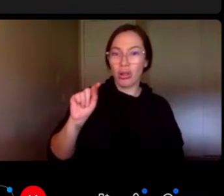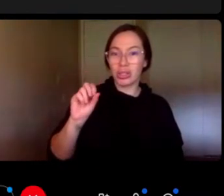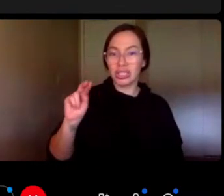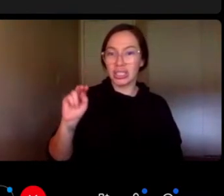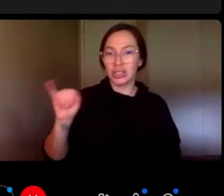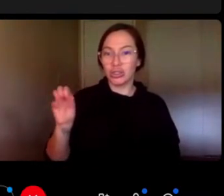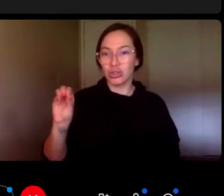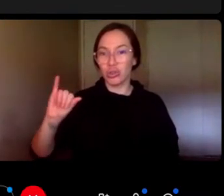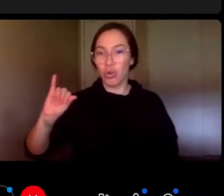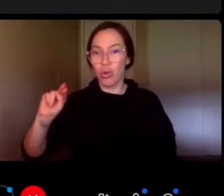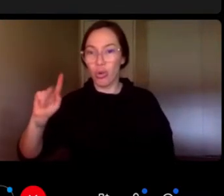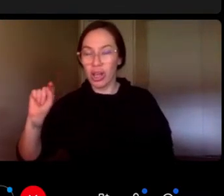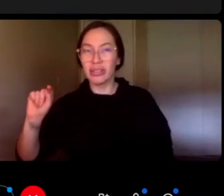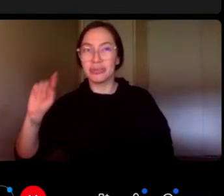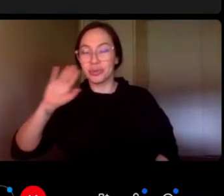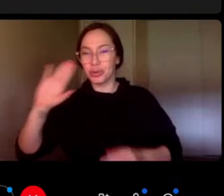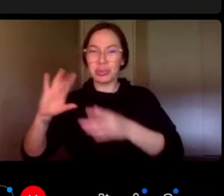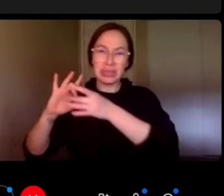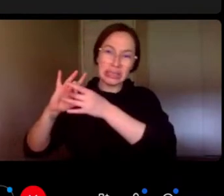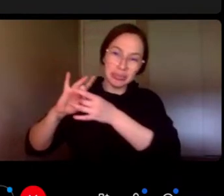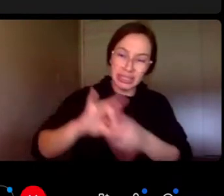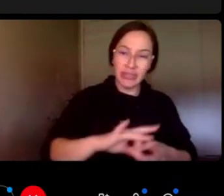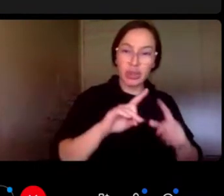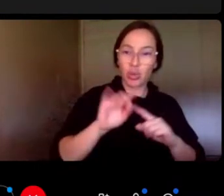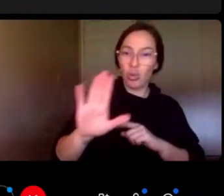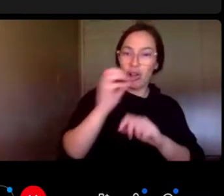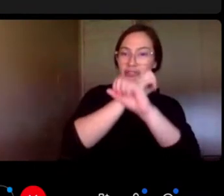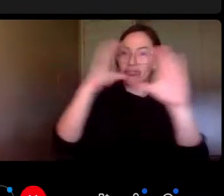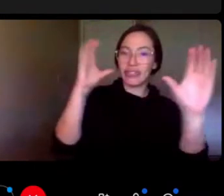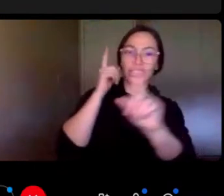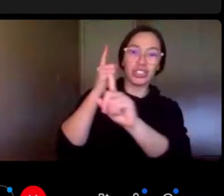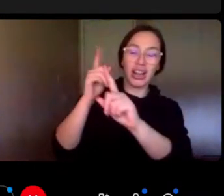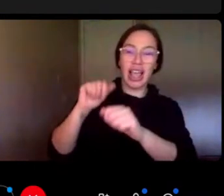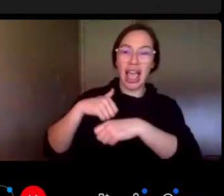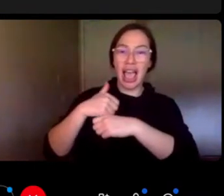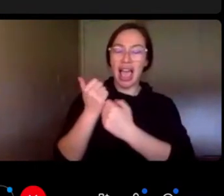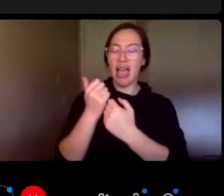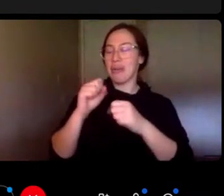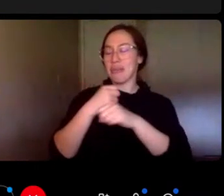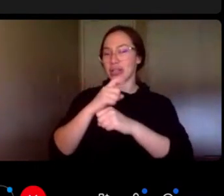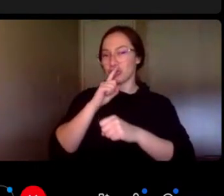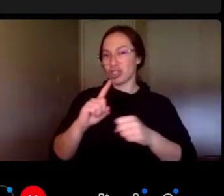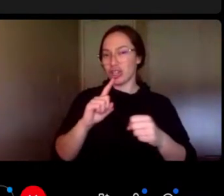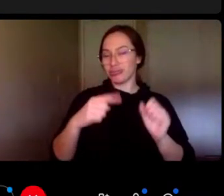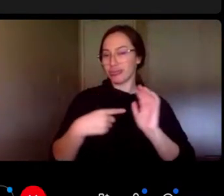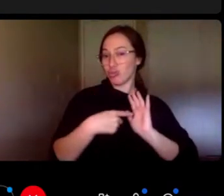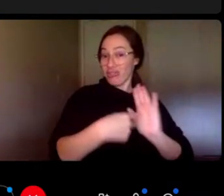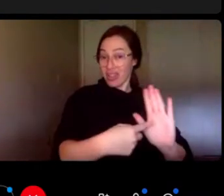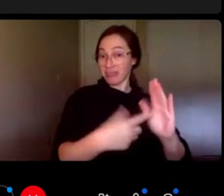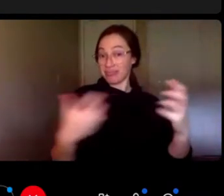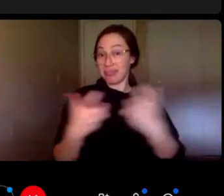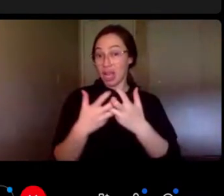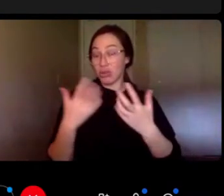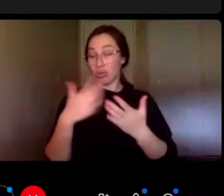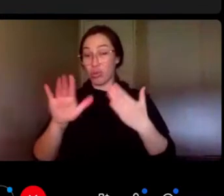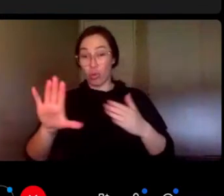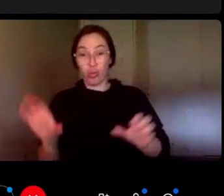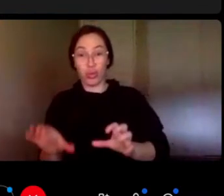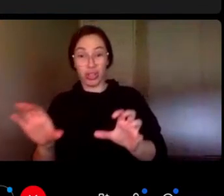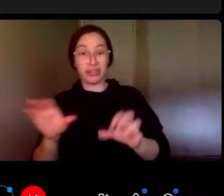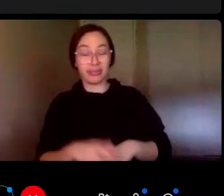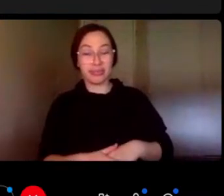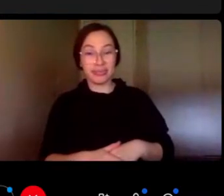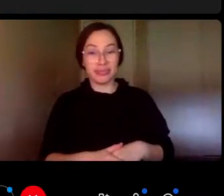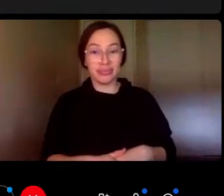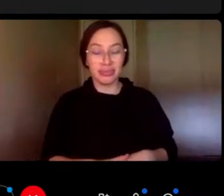to be specific to your vision? And how do we make sure it reflects how you really work? And if it doesn't, what are we going to do to bring it